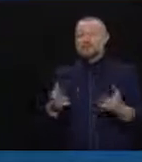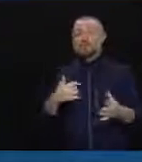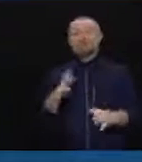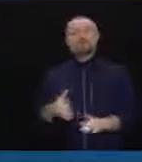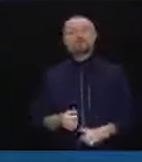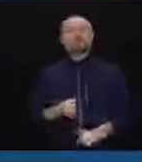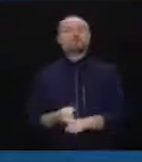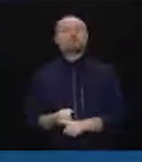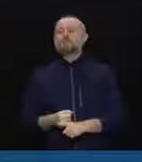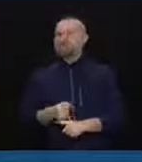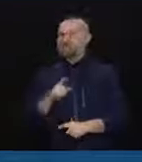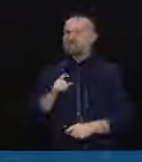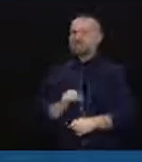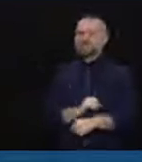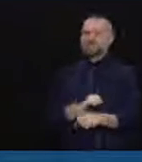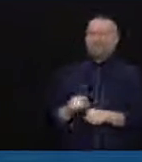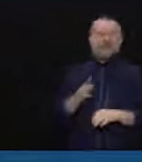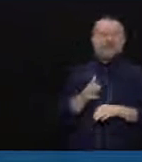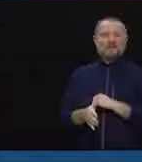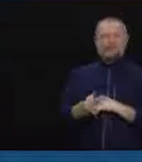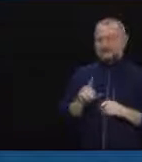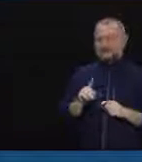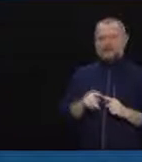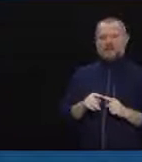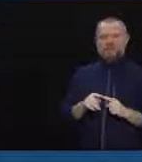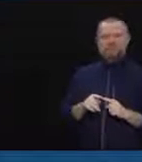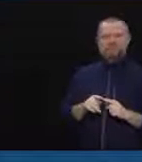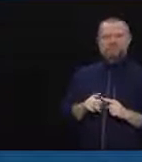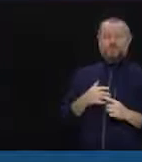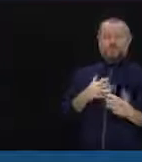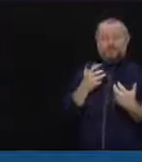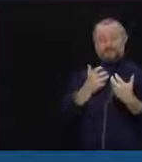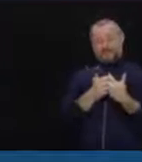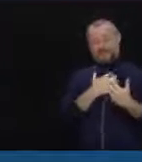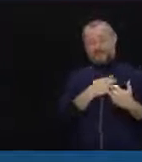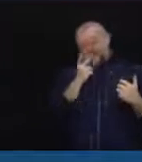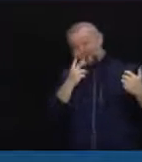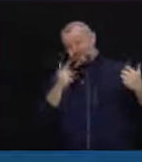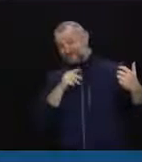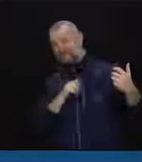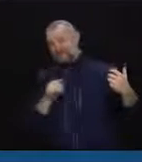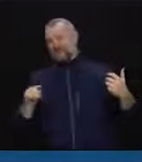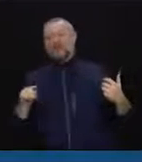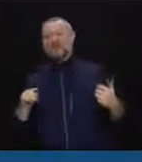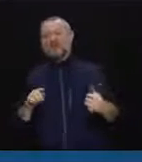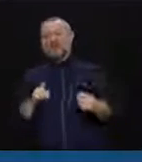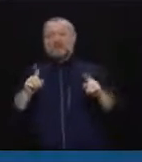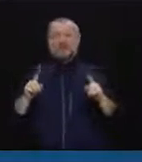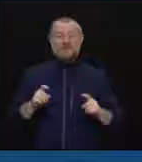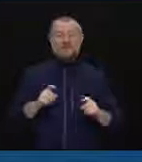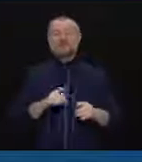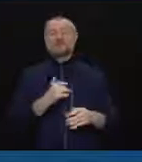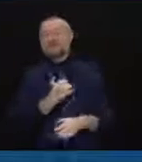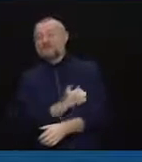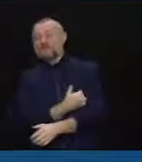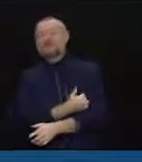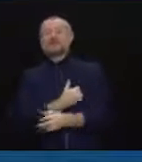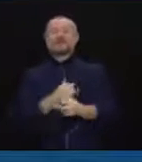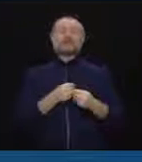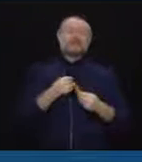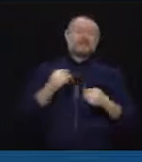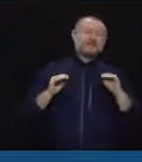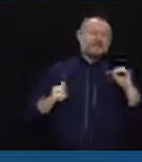in anticipation of this surge, we were ready. We had test kits, we had vaccination sites. And you think about where we were, look at that